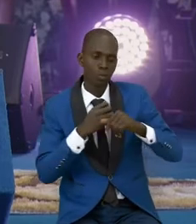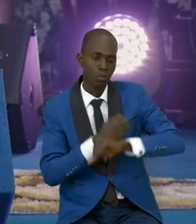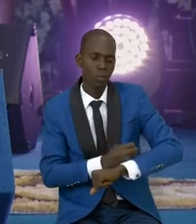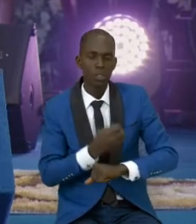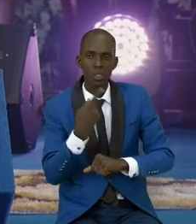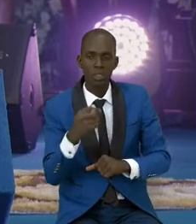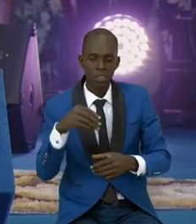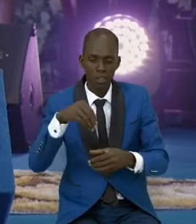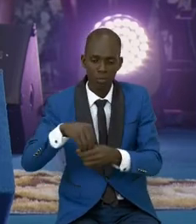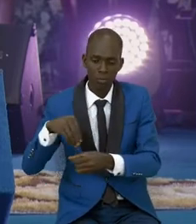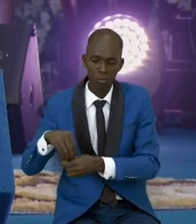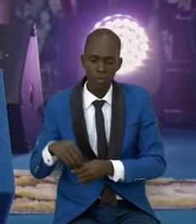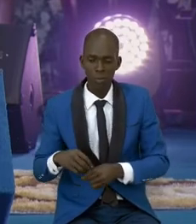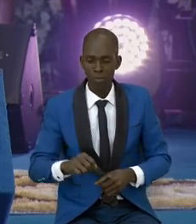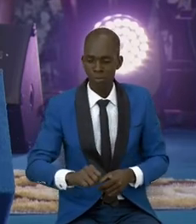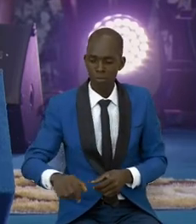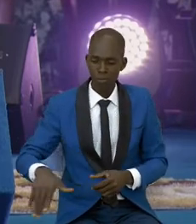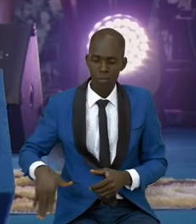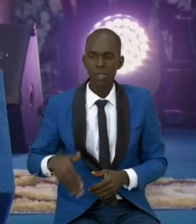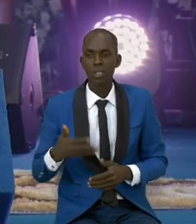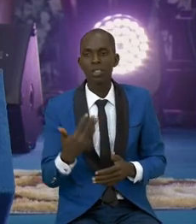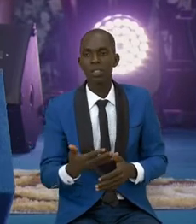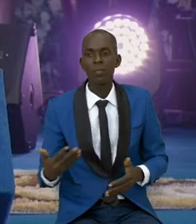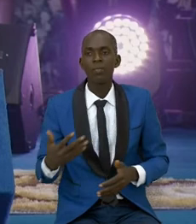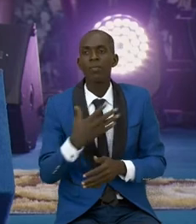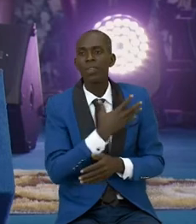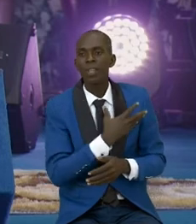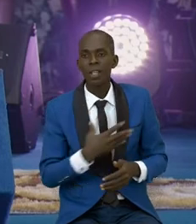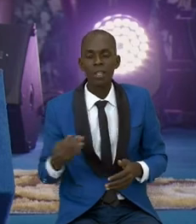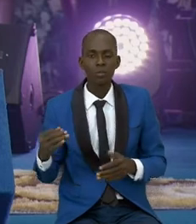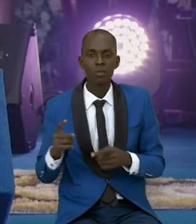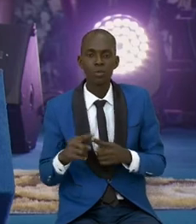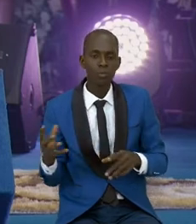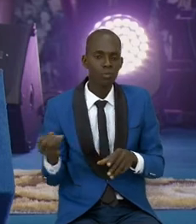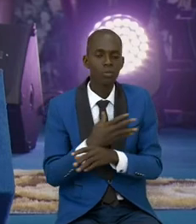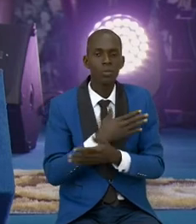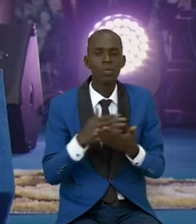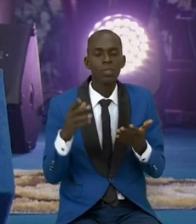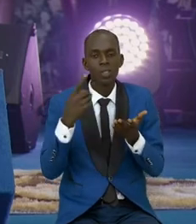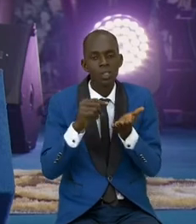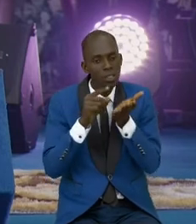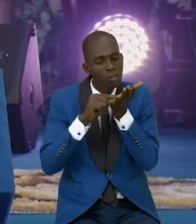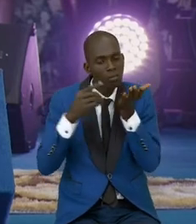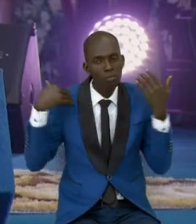seed and the crops and drive the pests away. So I cannot say